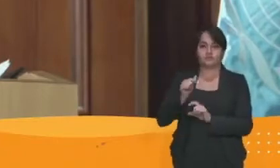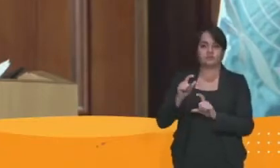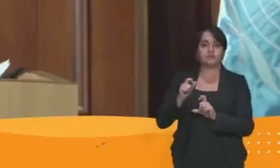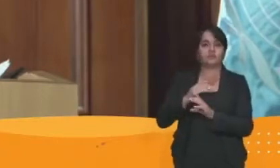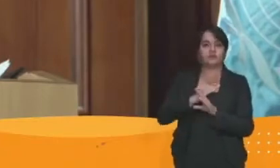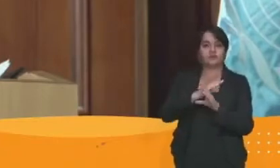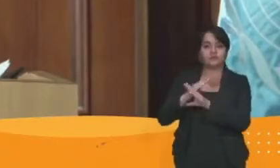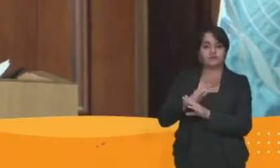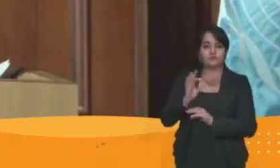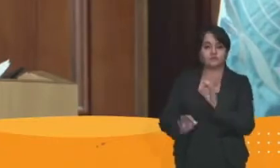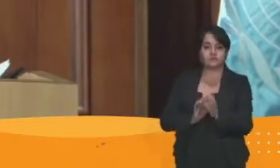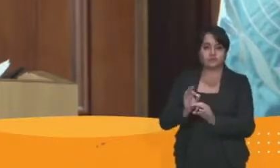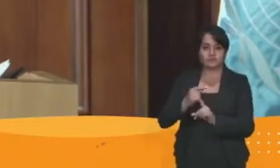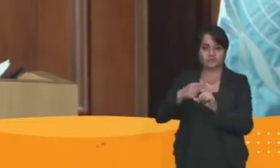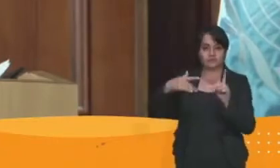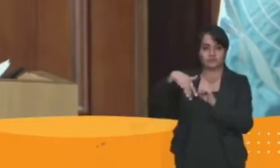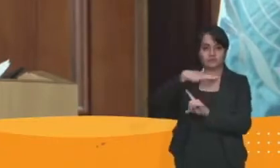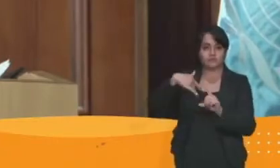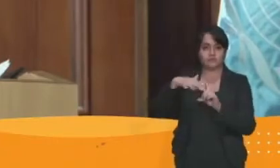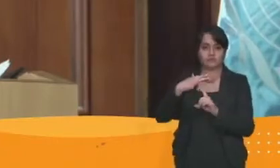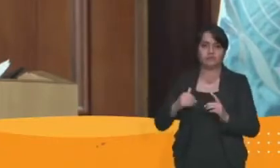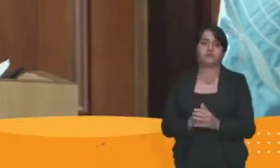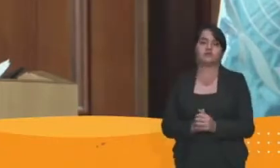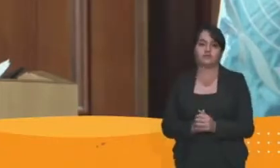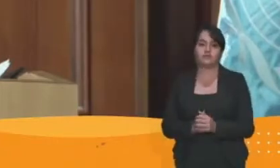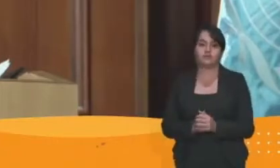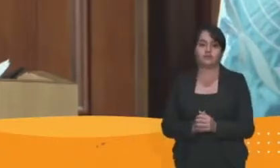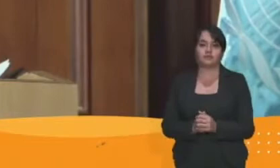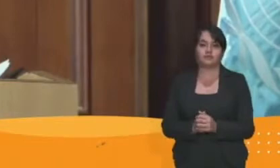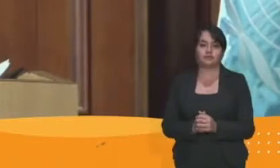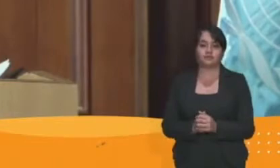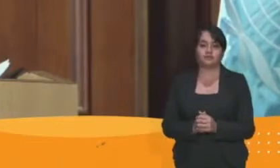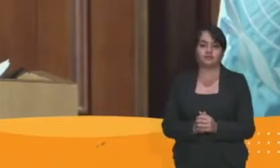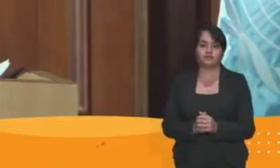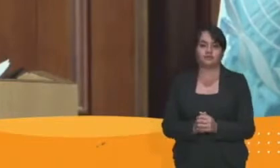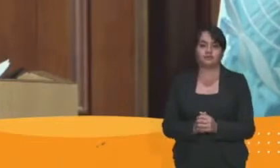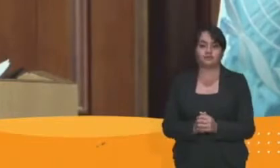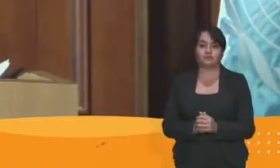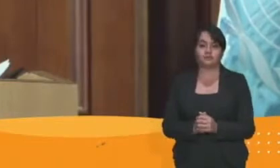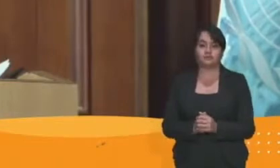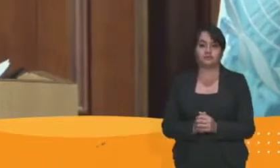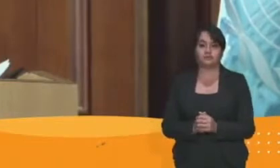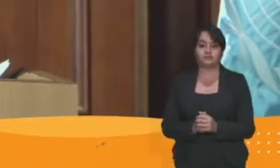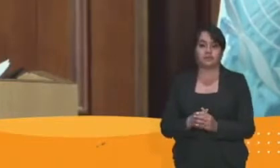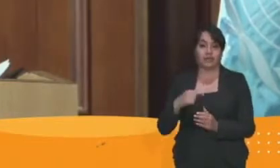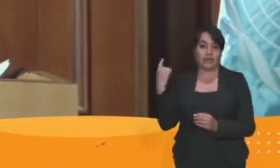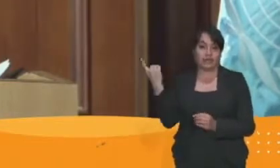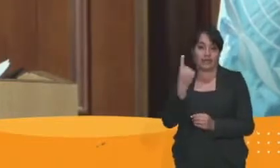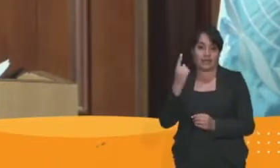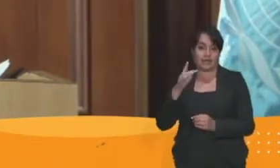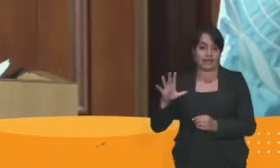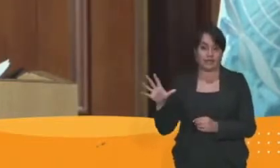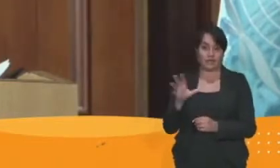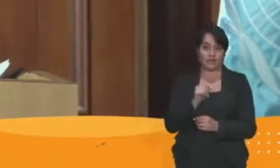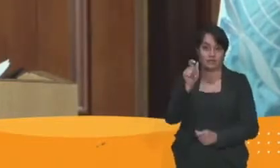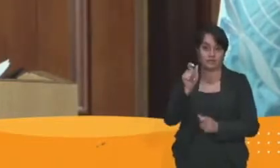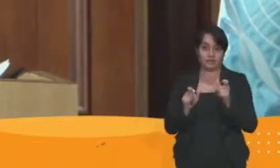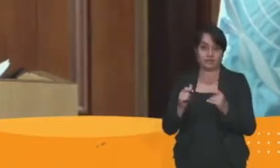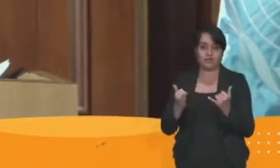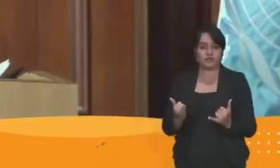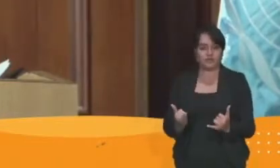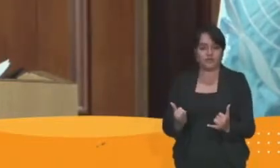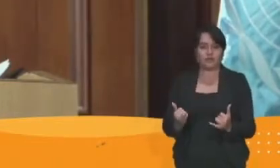protection coordinator. Excuse me, the sound is not coming in correctly in the booth. And all the people who are accompanying